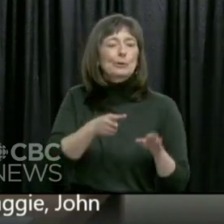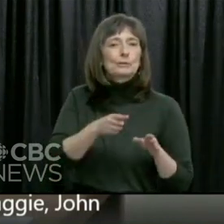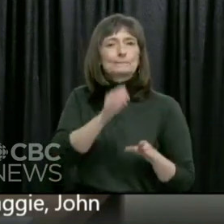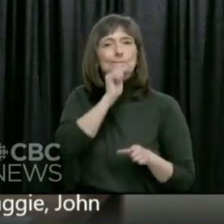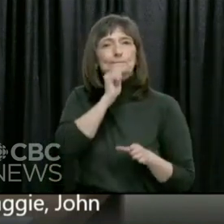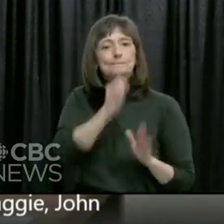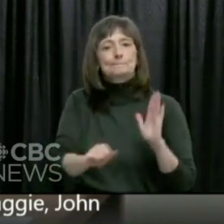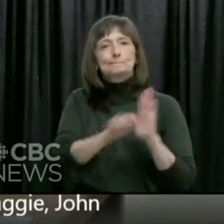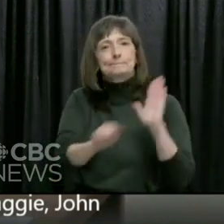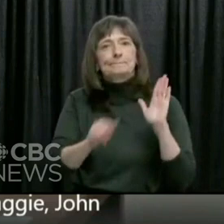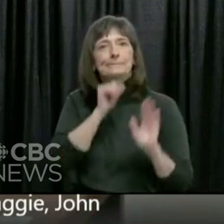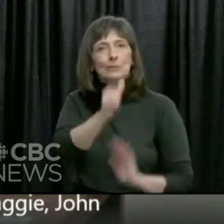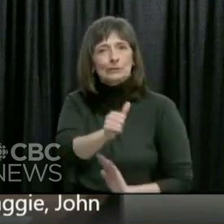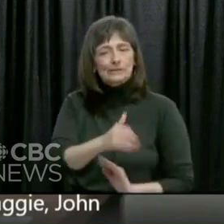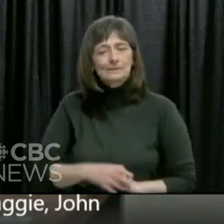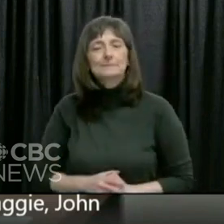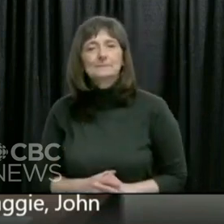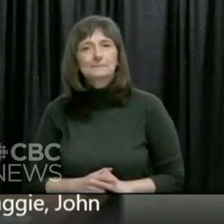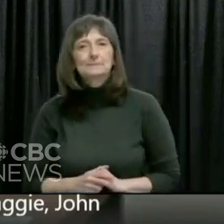around patient confidentiality.